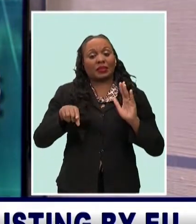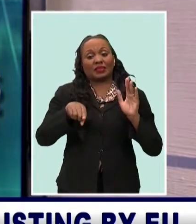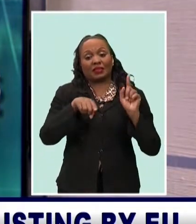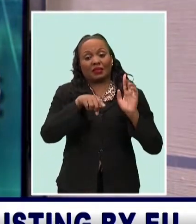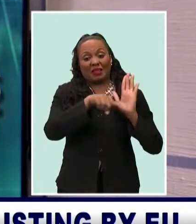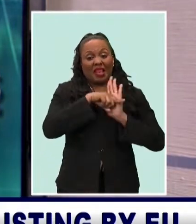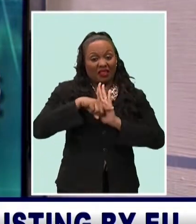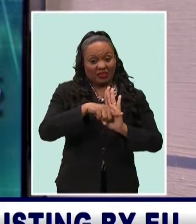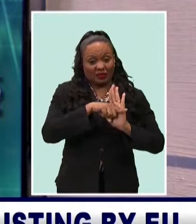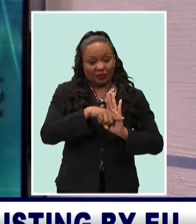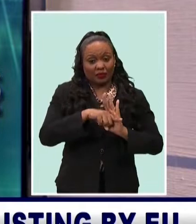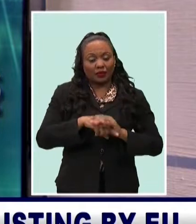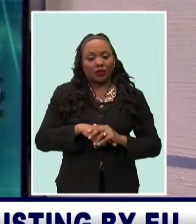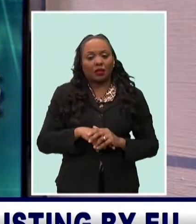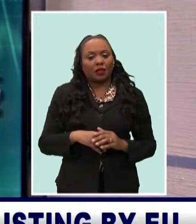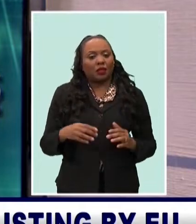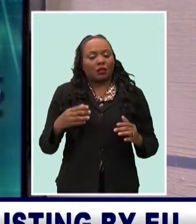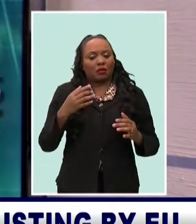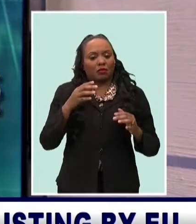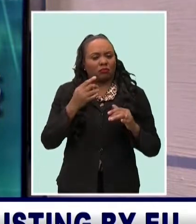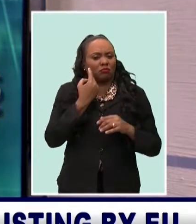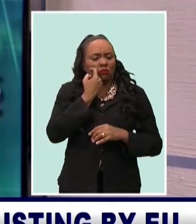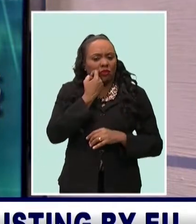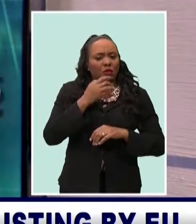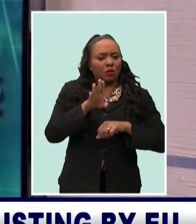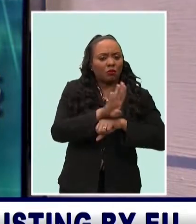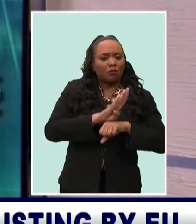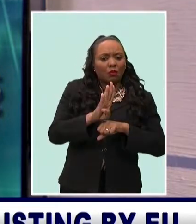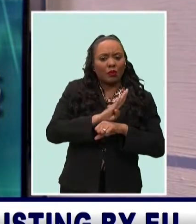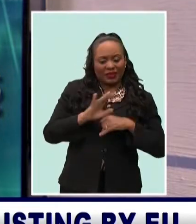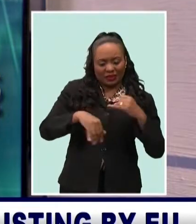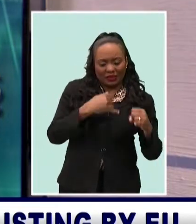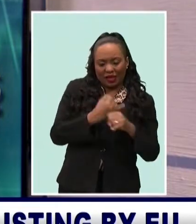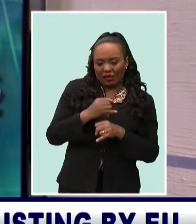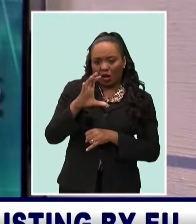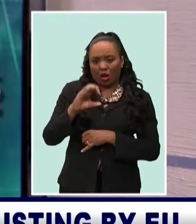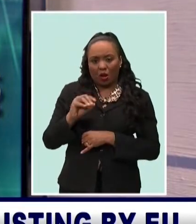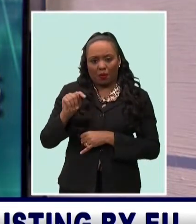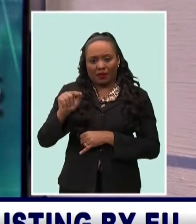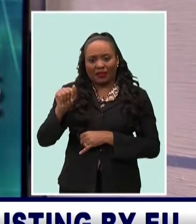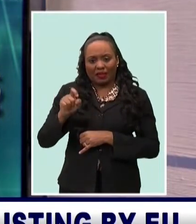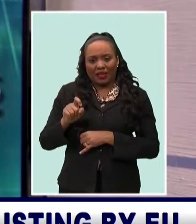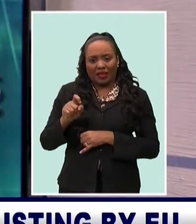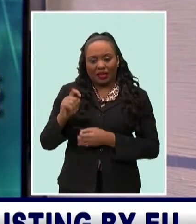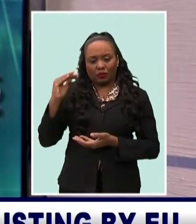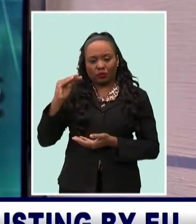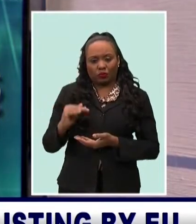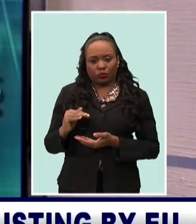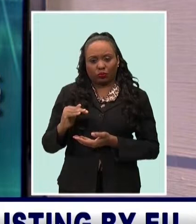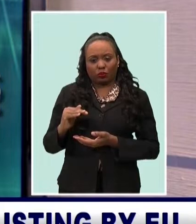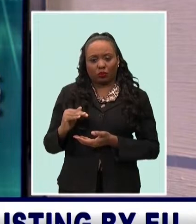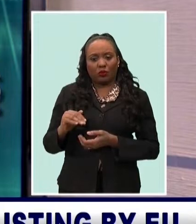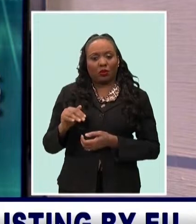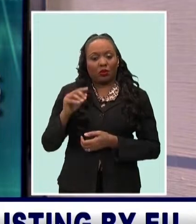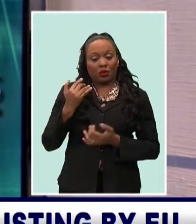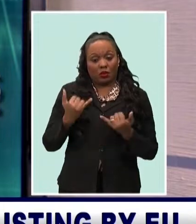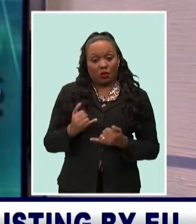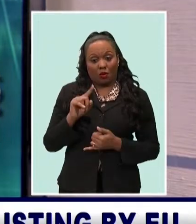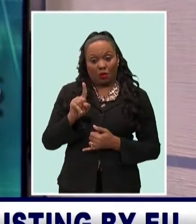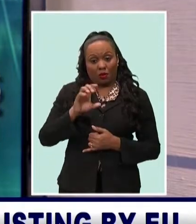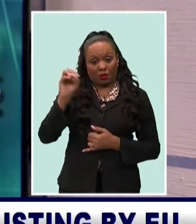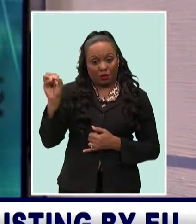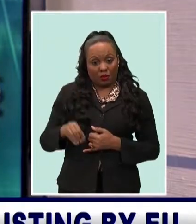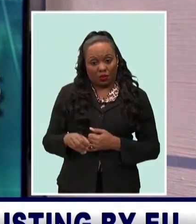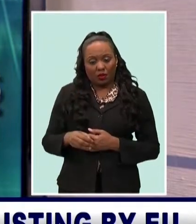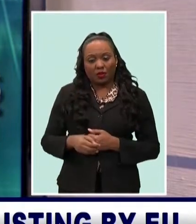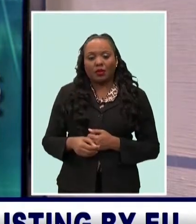recently converged its domestic and international corporate tax rates to a range between 5.5% to 1%. He adds